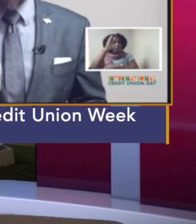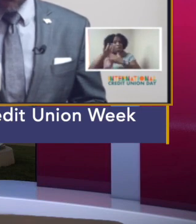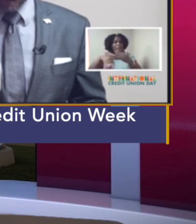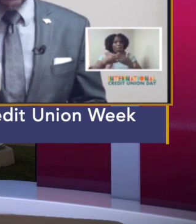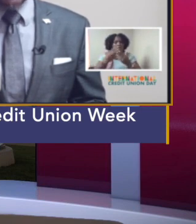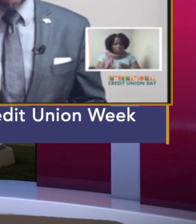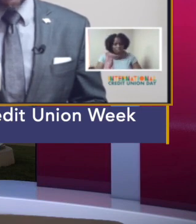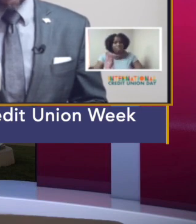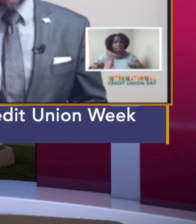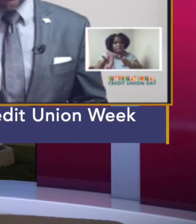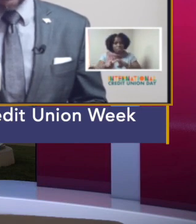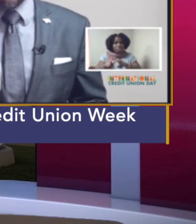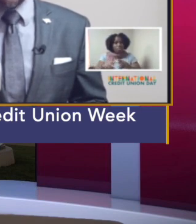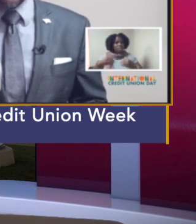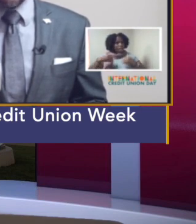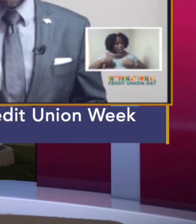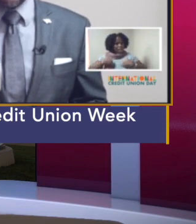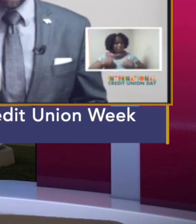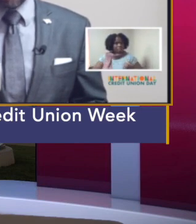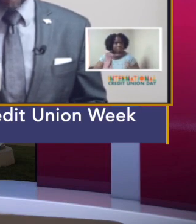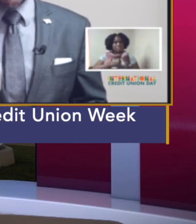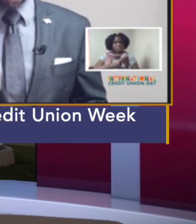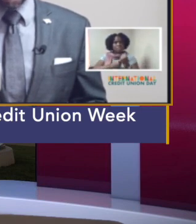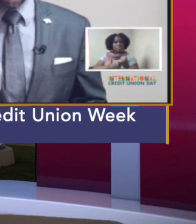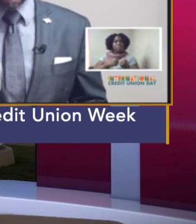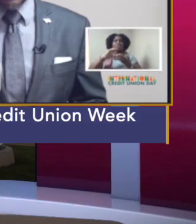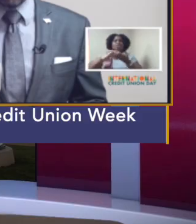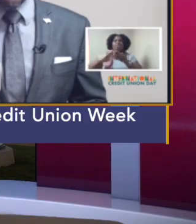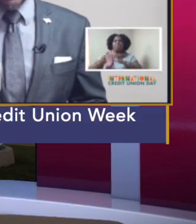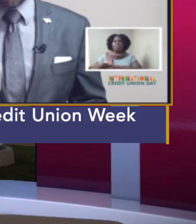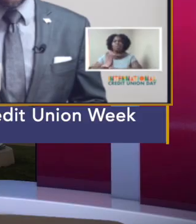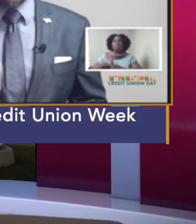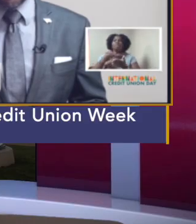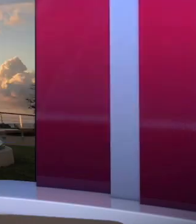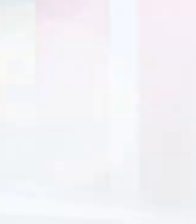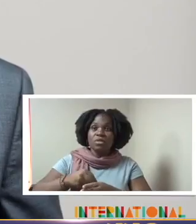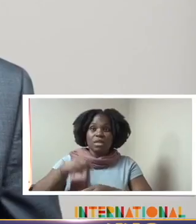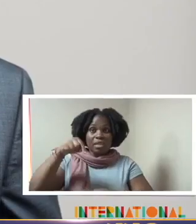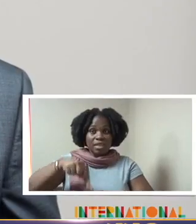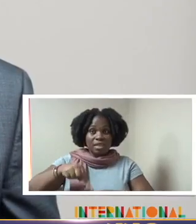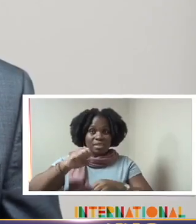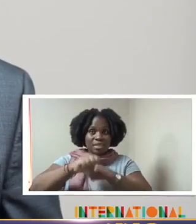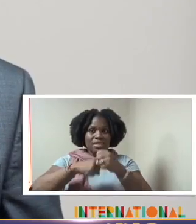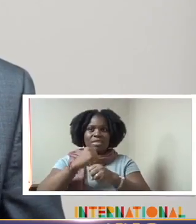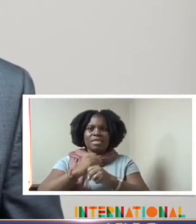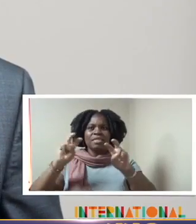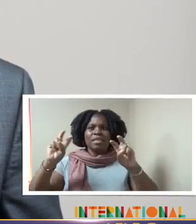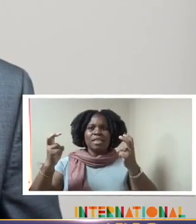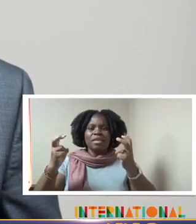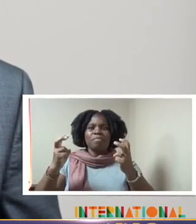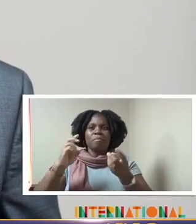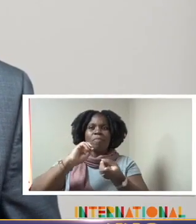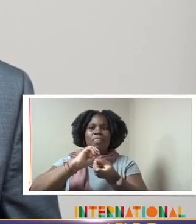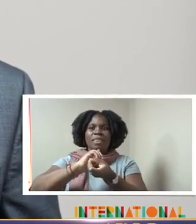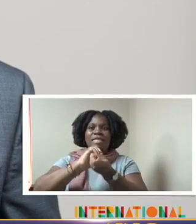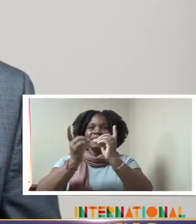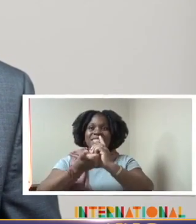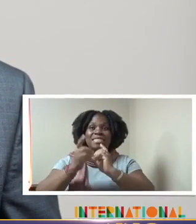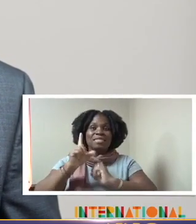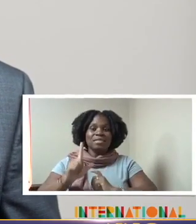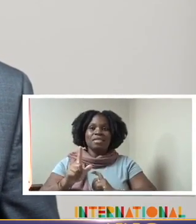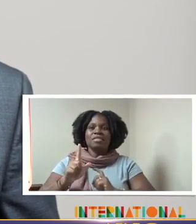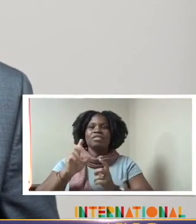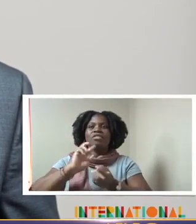Credit Union Week with renewed vigor and determination. This year's theme, Digital